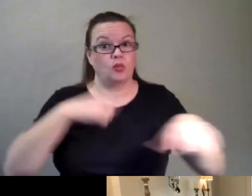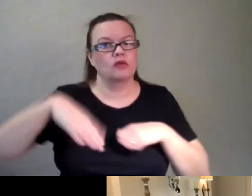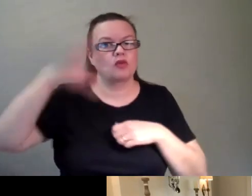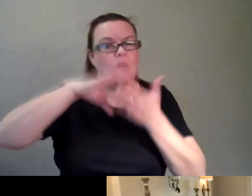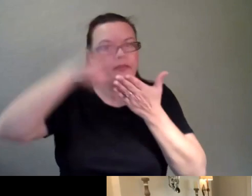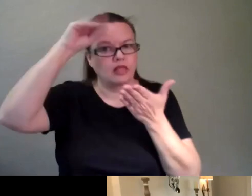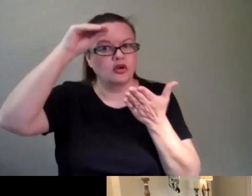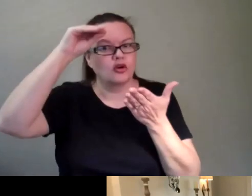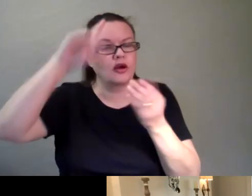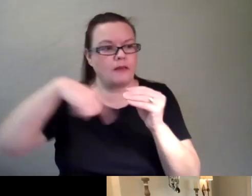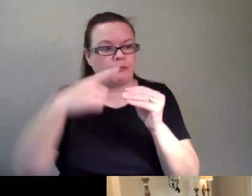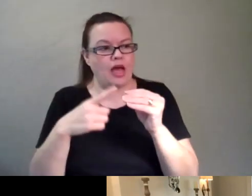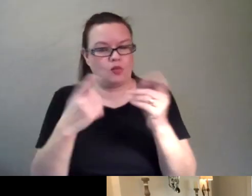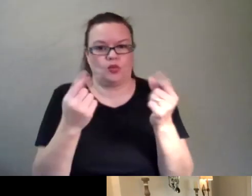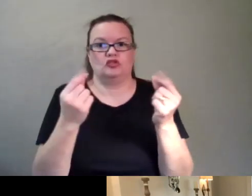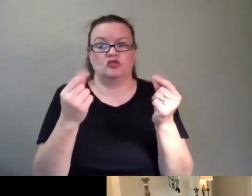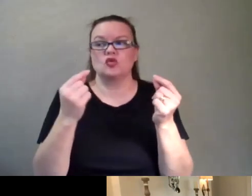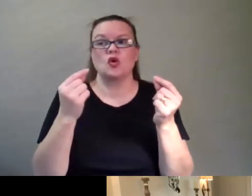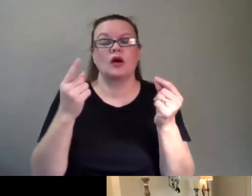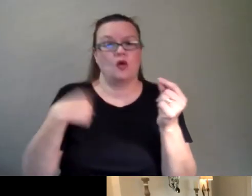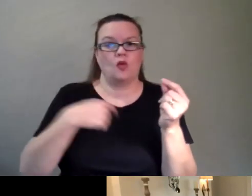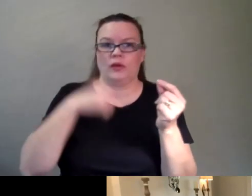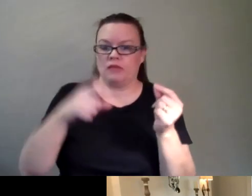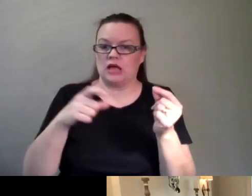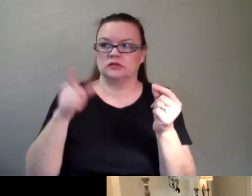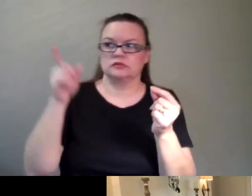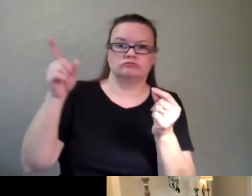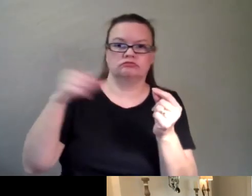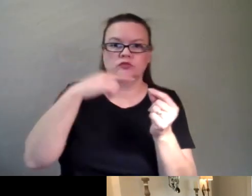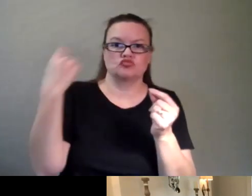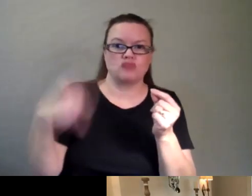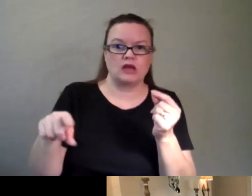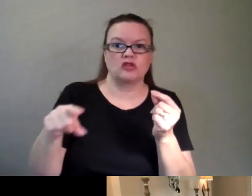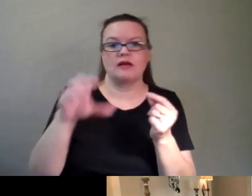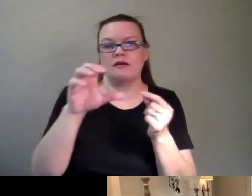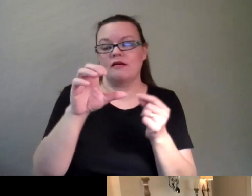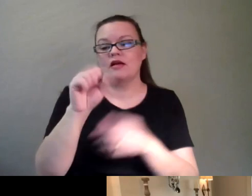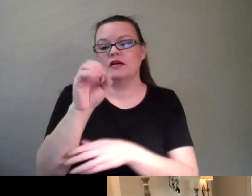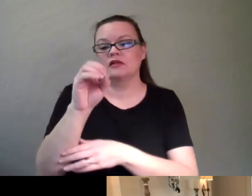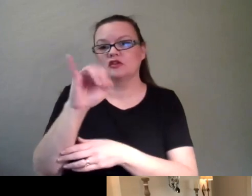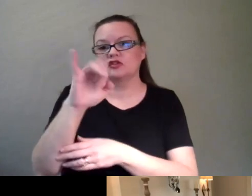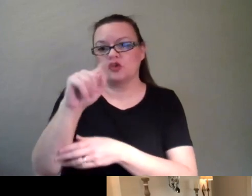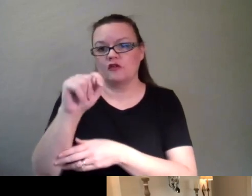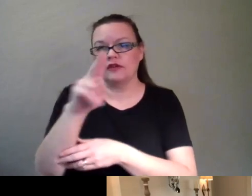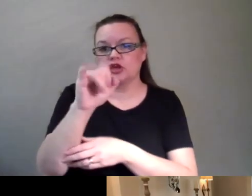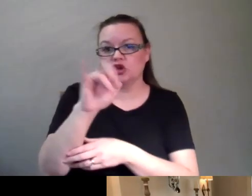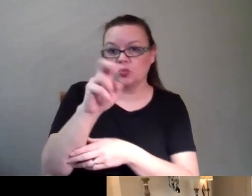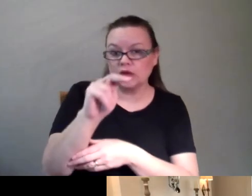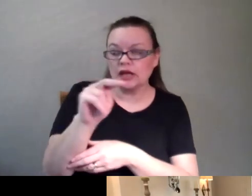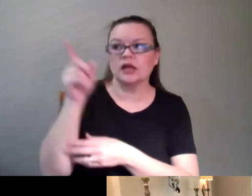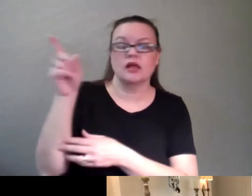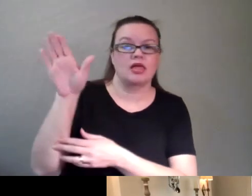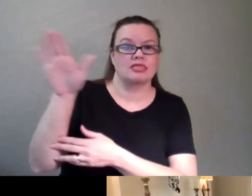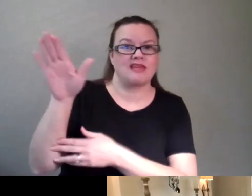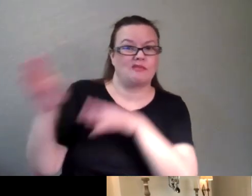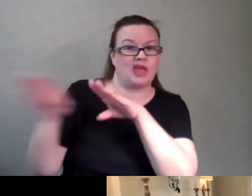war engagement with the Soviet Union and Russia. So it is something we grew up with and we're very aware of in our youth. And I'm sure Ed